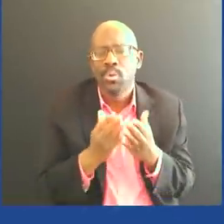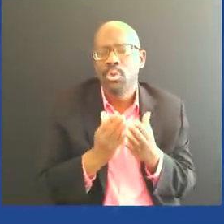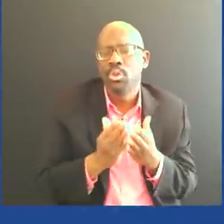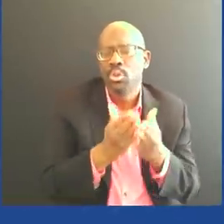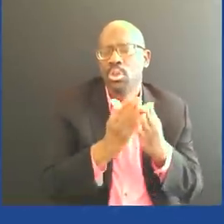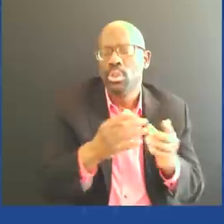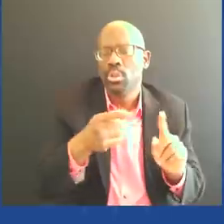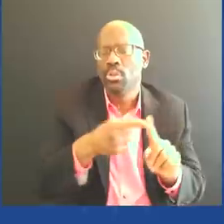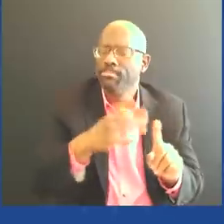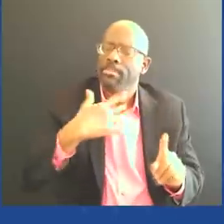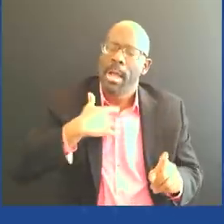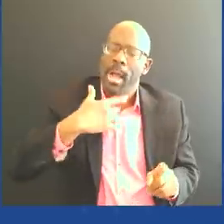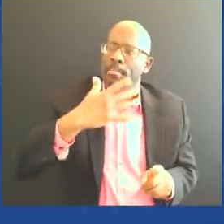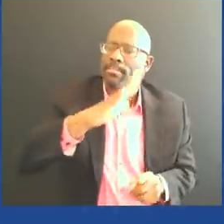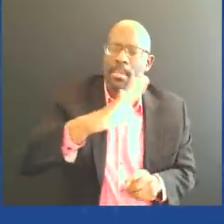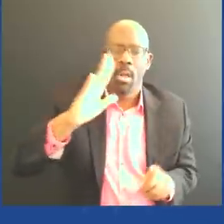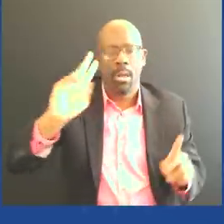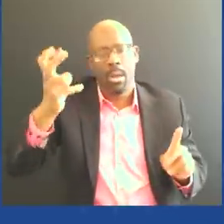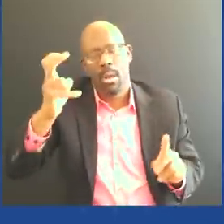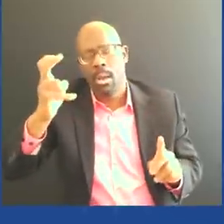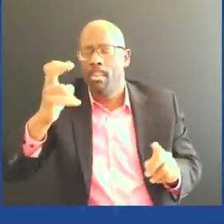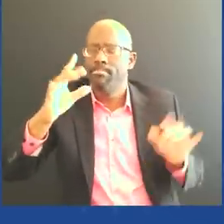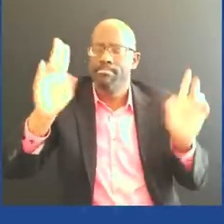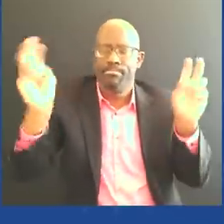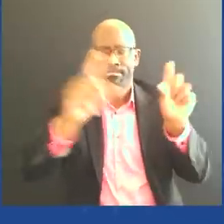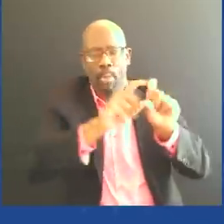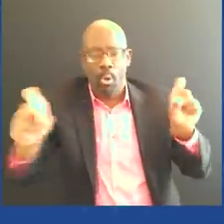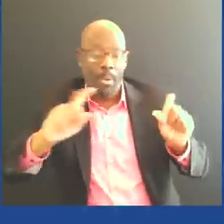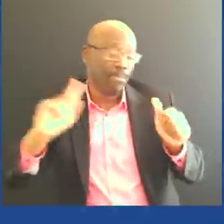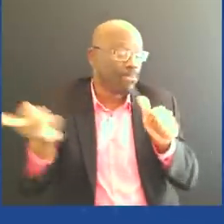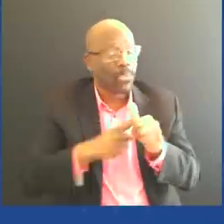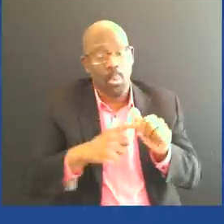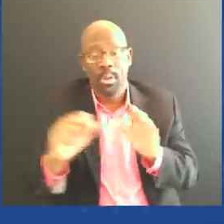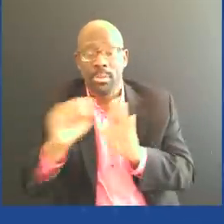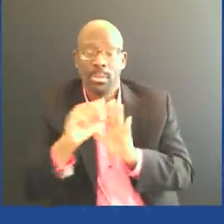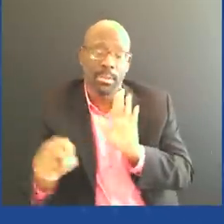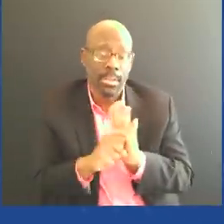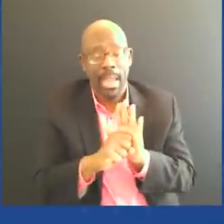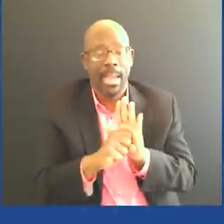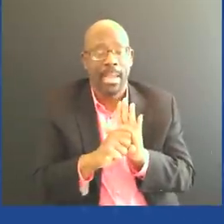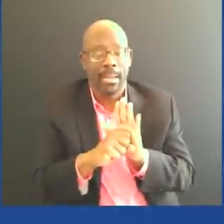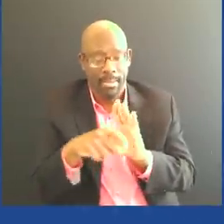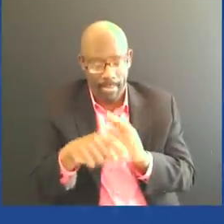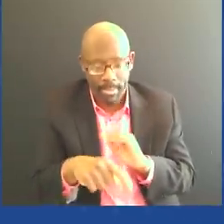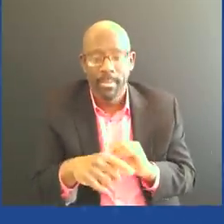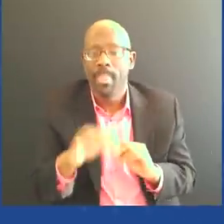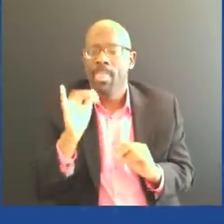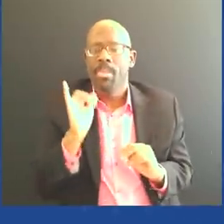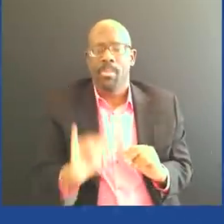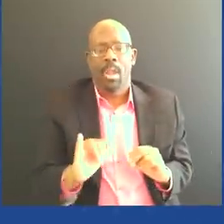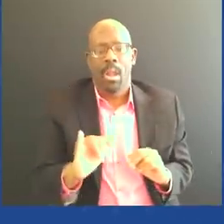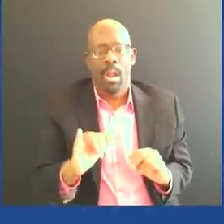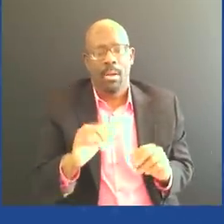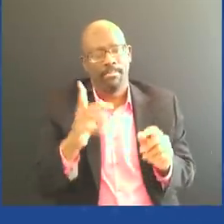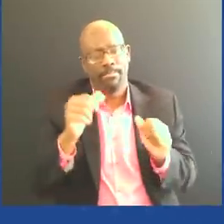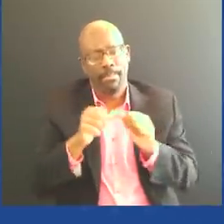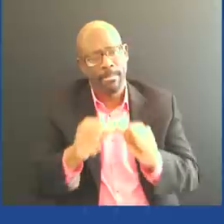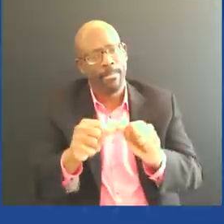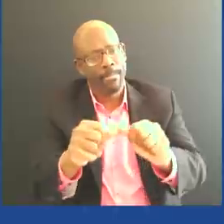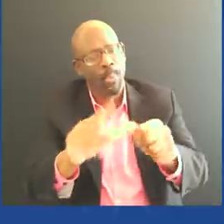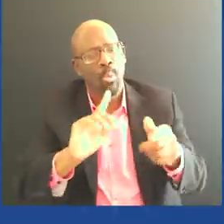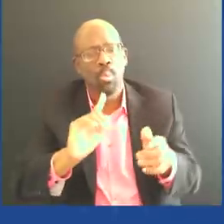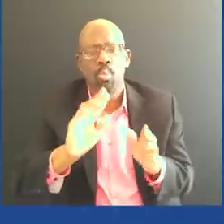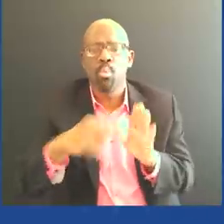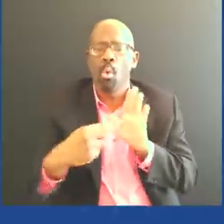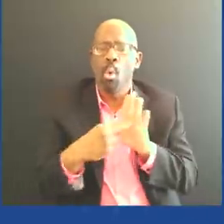state to bear that motto. And it's in keeping with the role of a long line of USS Delawares dating